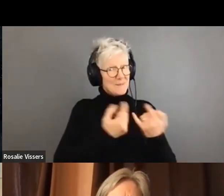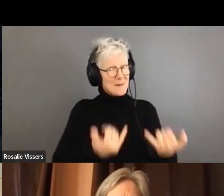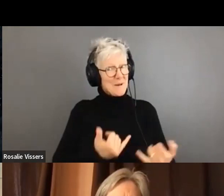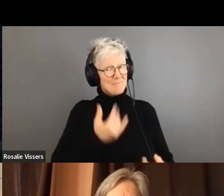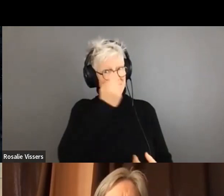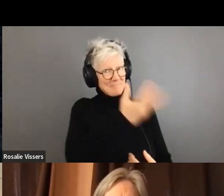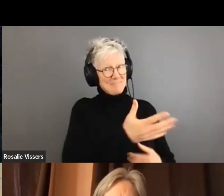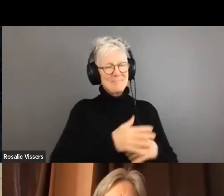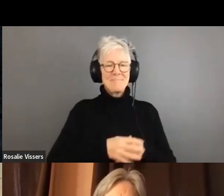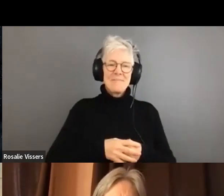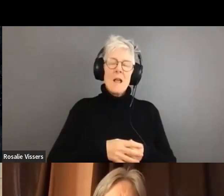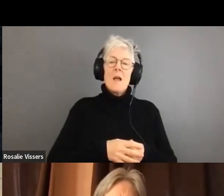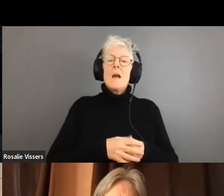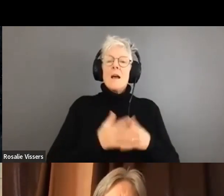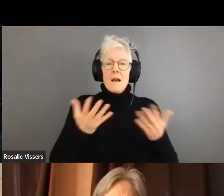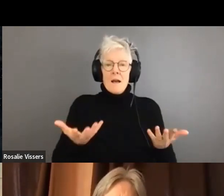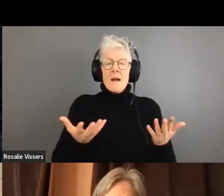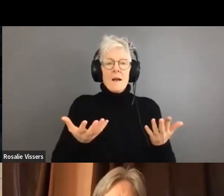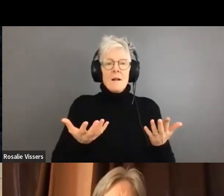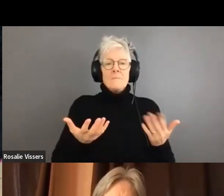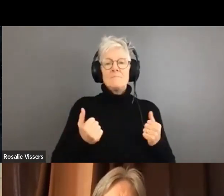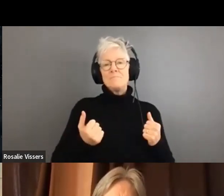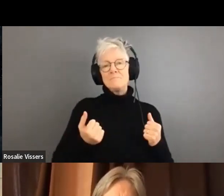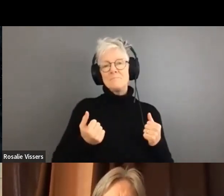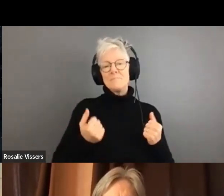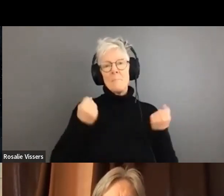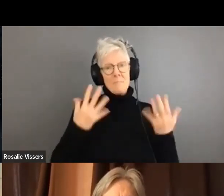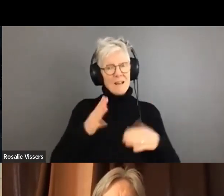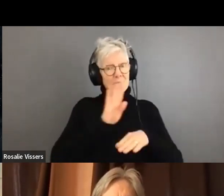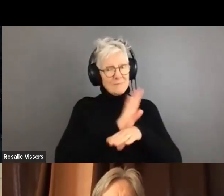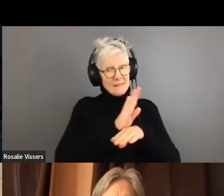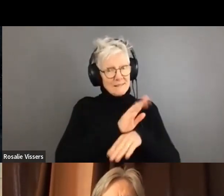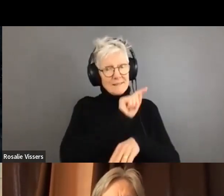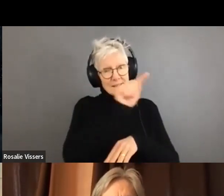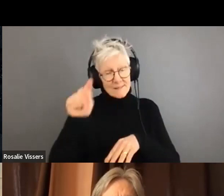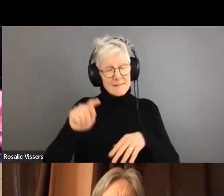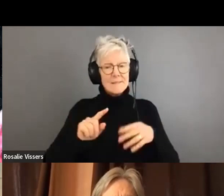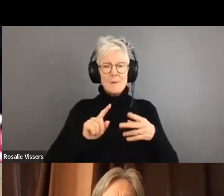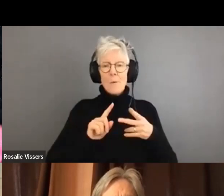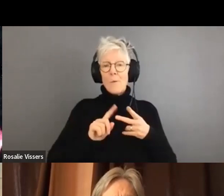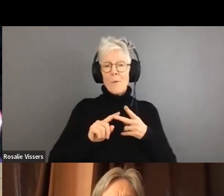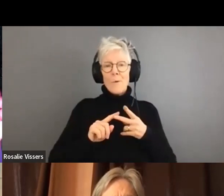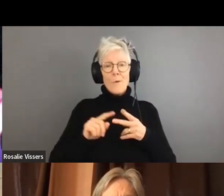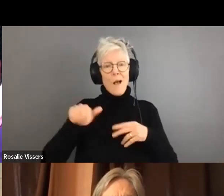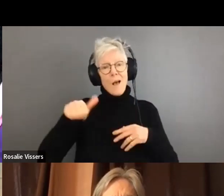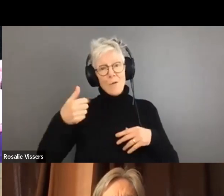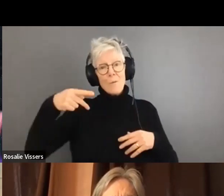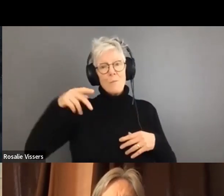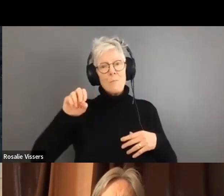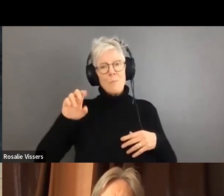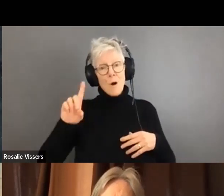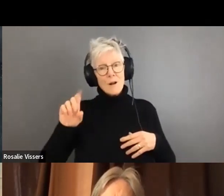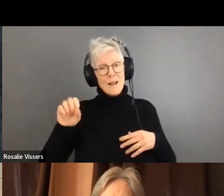And another thing I do for a lot of entrepreneurs and podcasters who I help, I don't like the word work